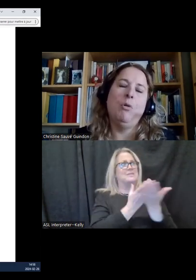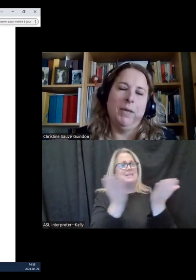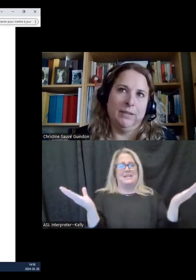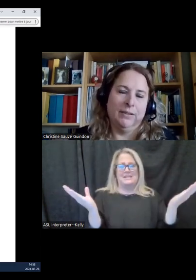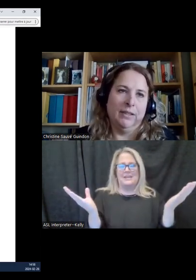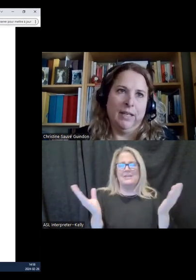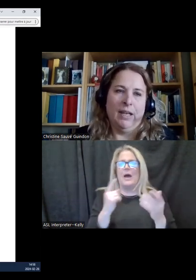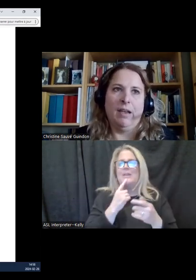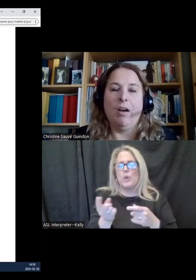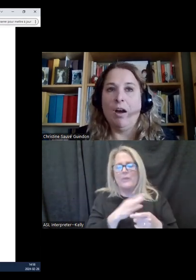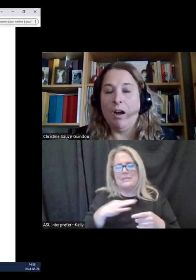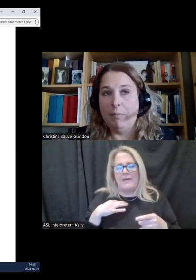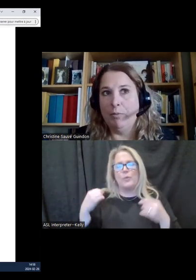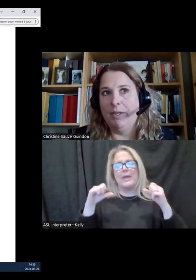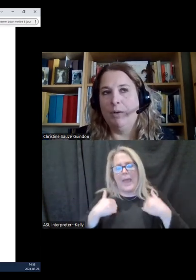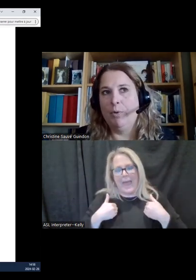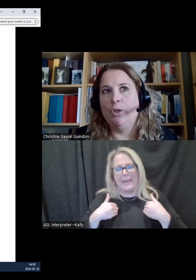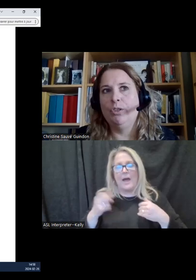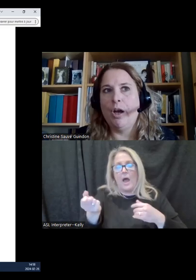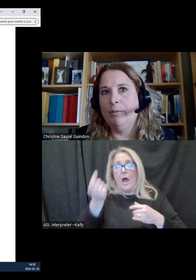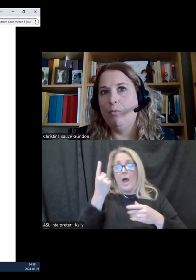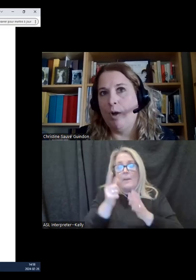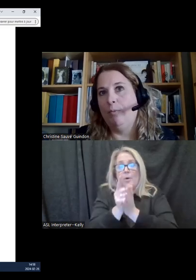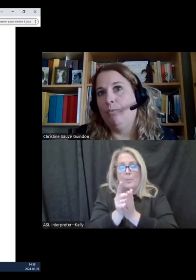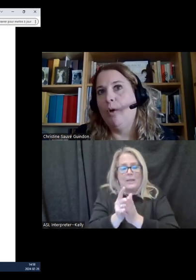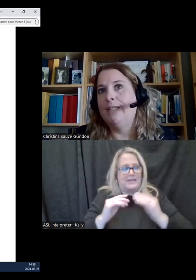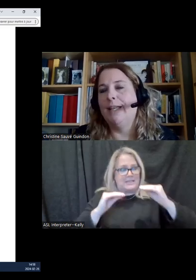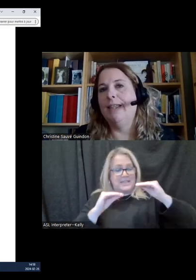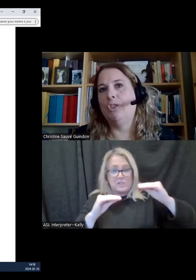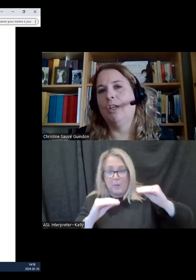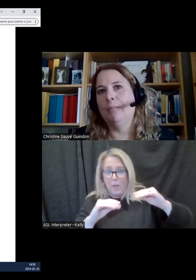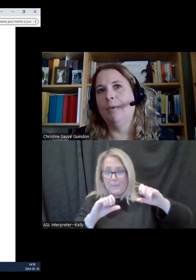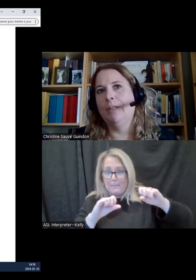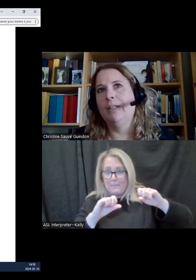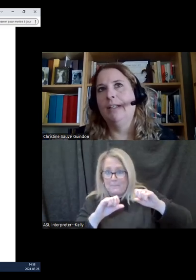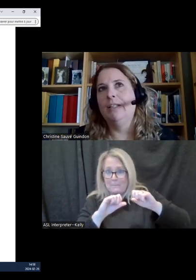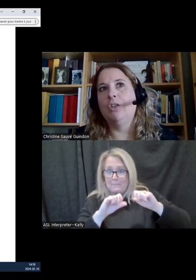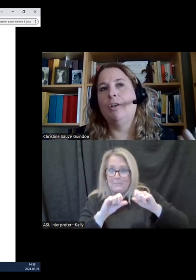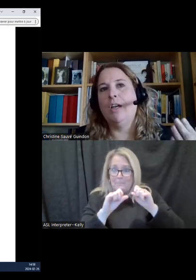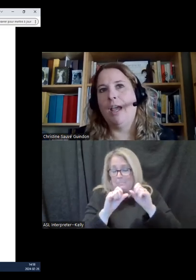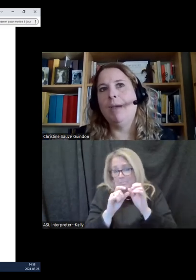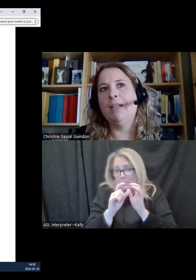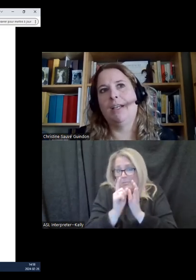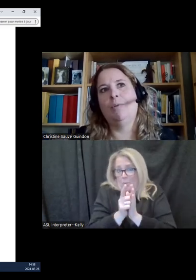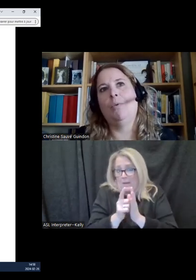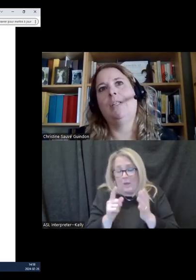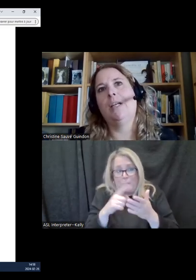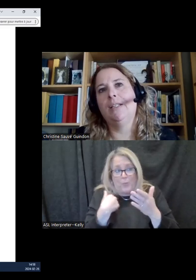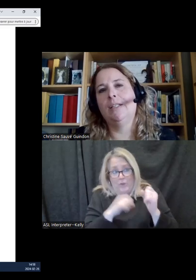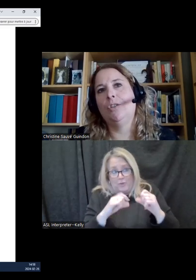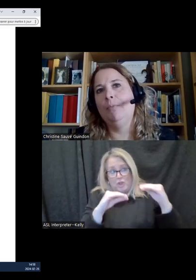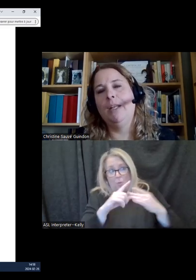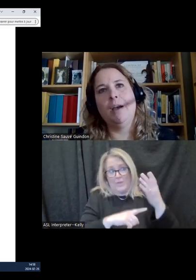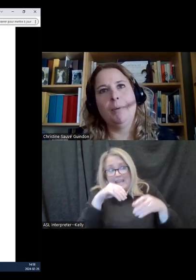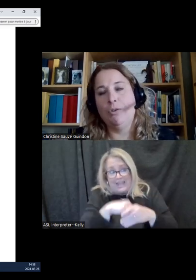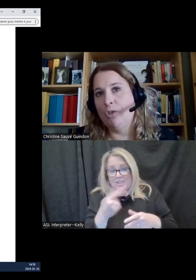teachable moment, an aha moment that we could have taught them what was in the gym. So a dynamic assessment, what it does